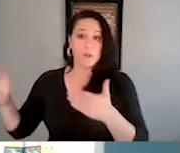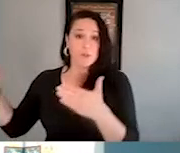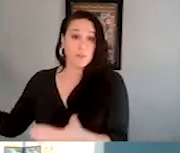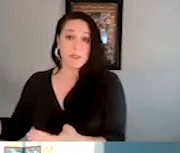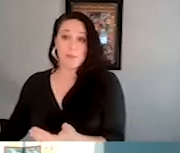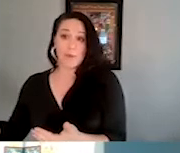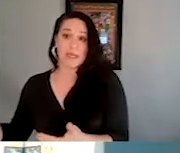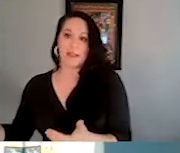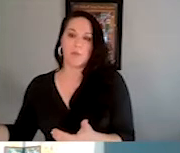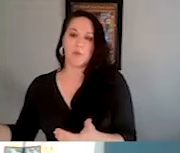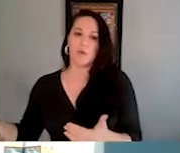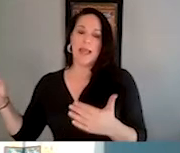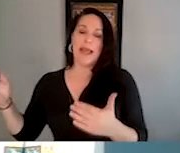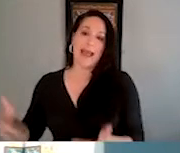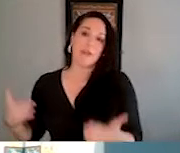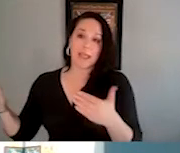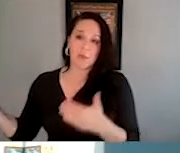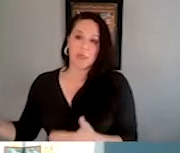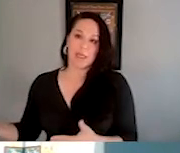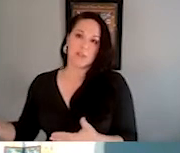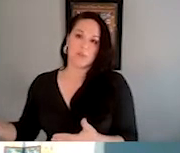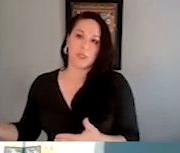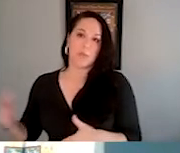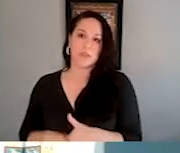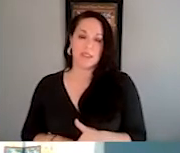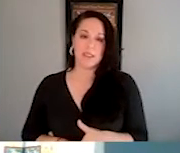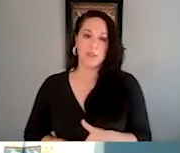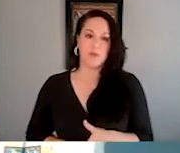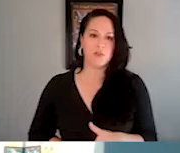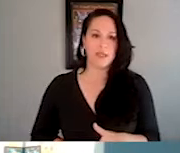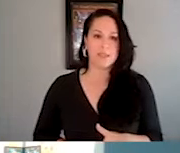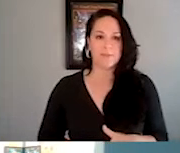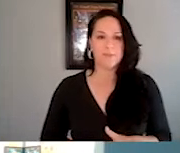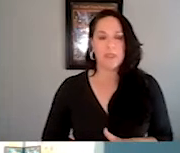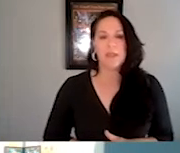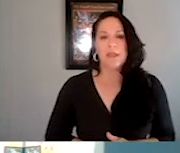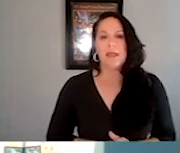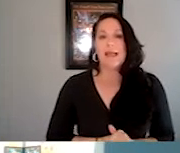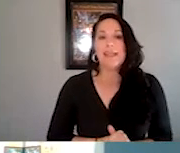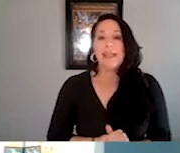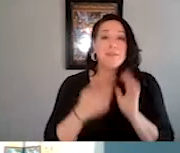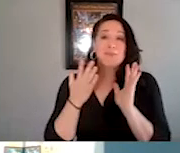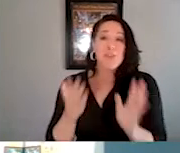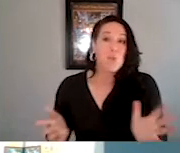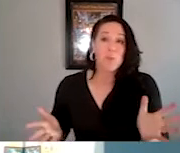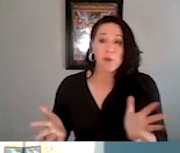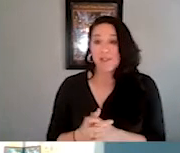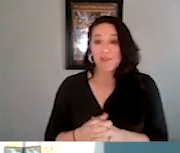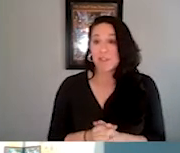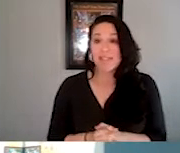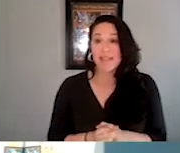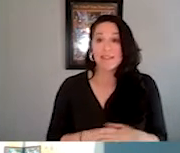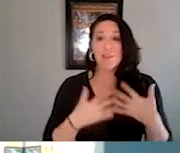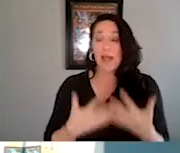or before you do put it in the paper, getting their approval, having that communication is really important to continue that trust. Again, don't